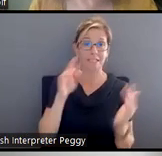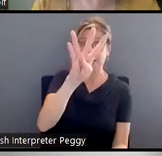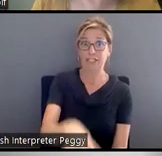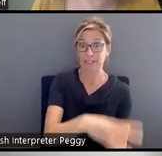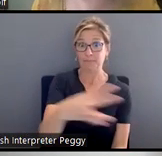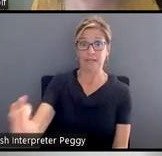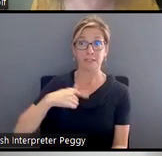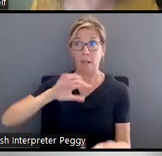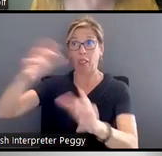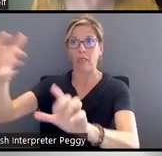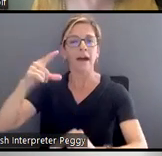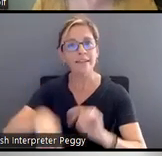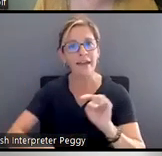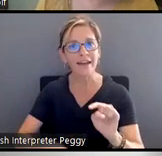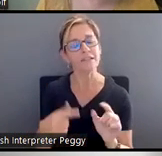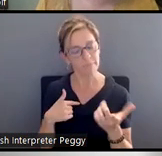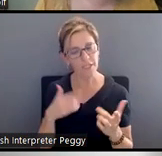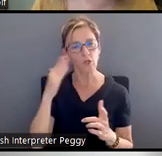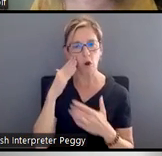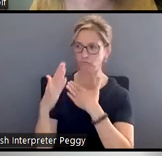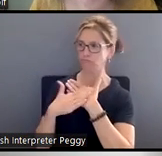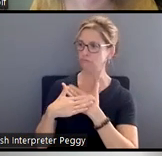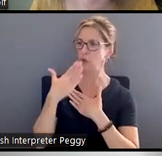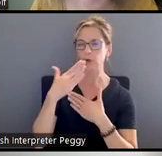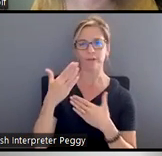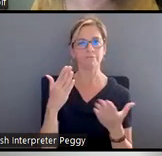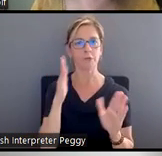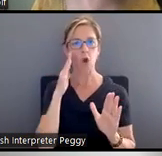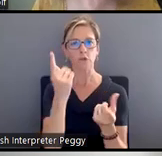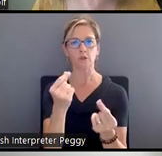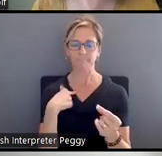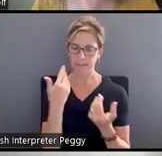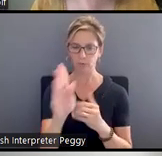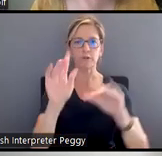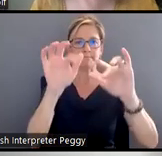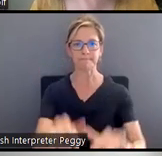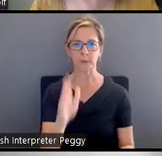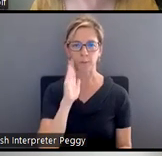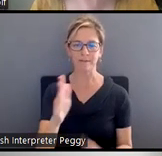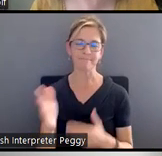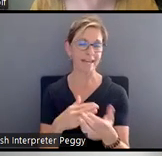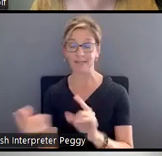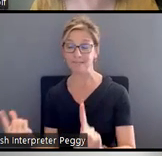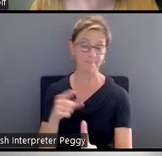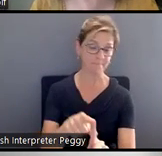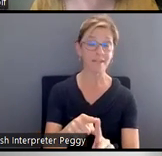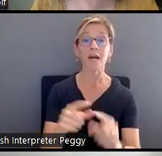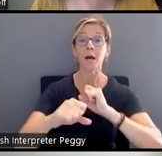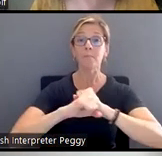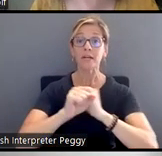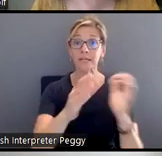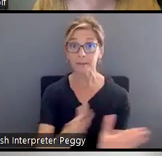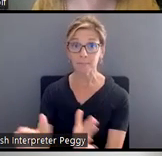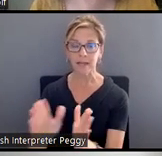I'm only allowed to put things into the blue sections. I love that. And we want to keep checking that marketing plan. Remember, I